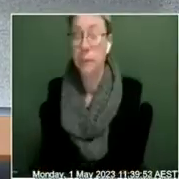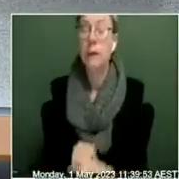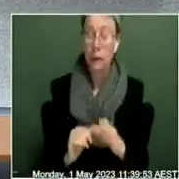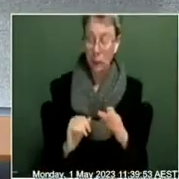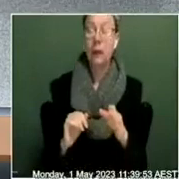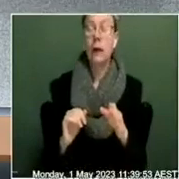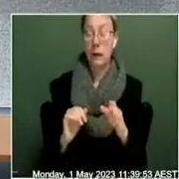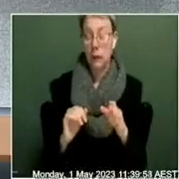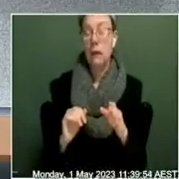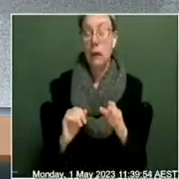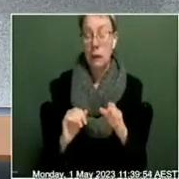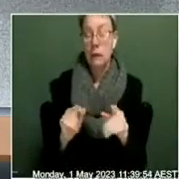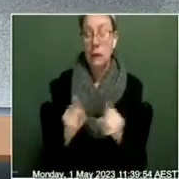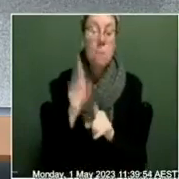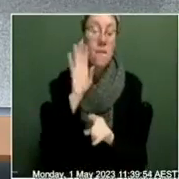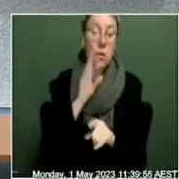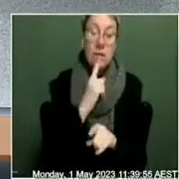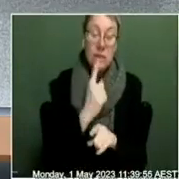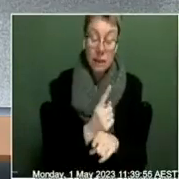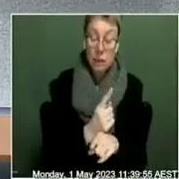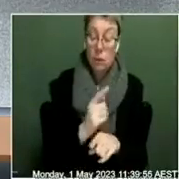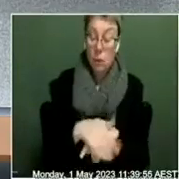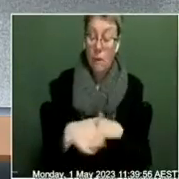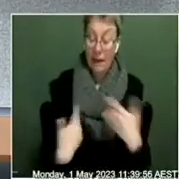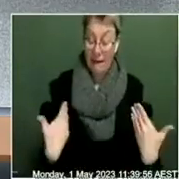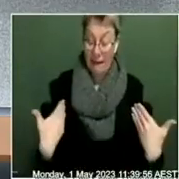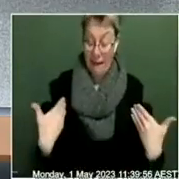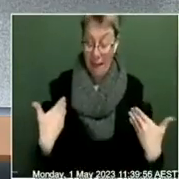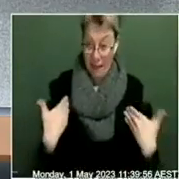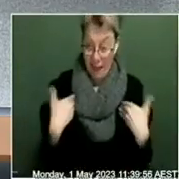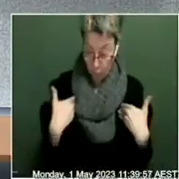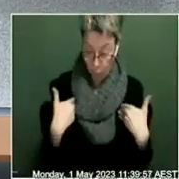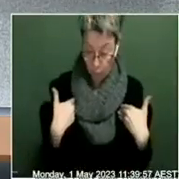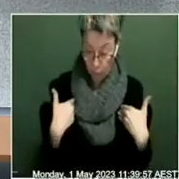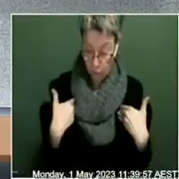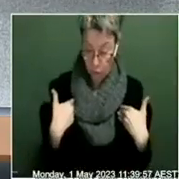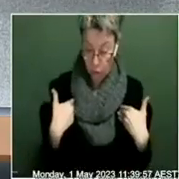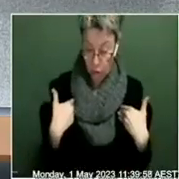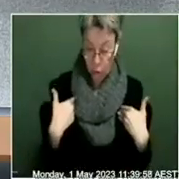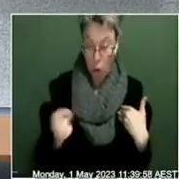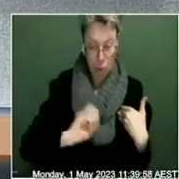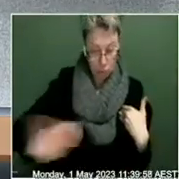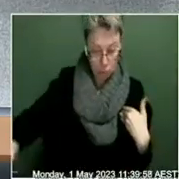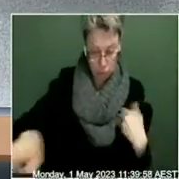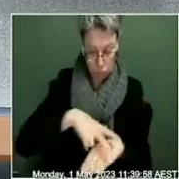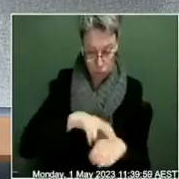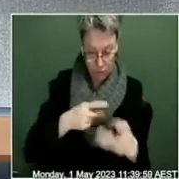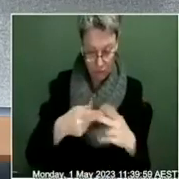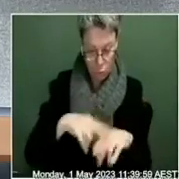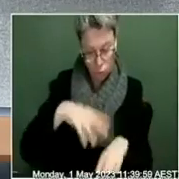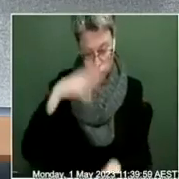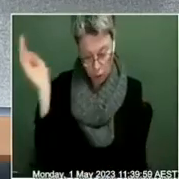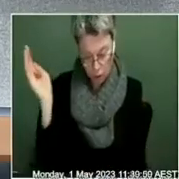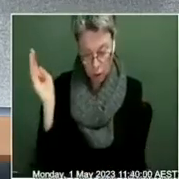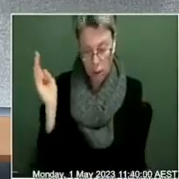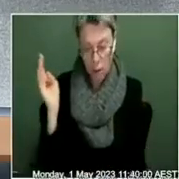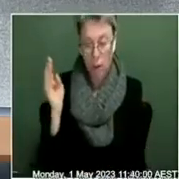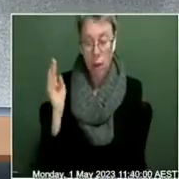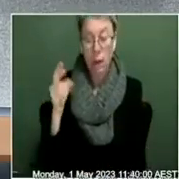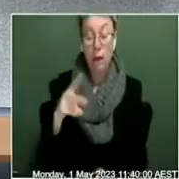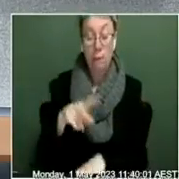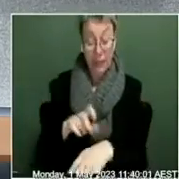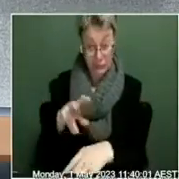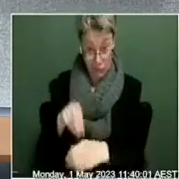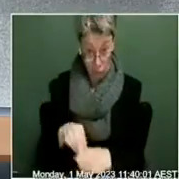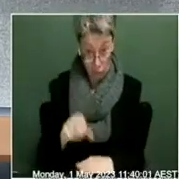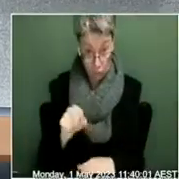keep reminding ourselves is that the offence of public intoxication will be no longer, and that is already, it's